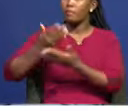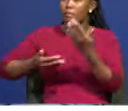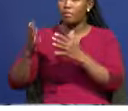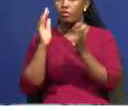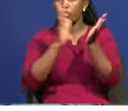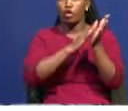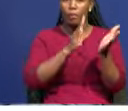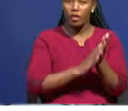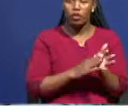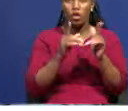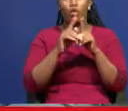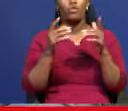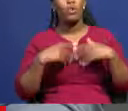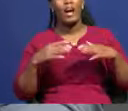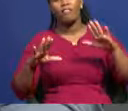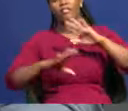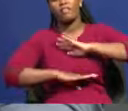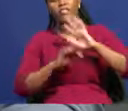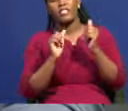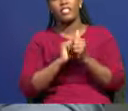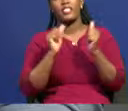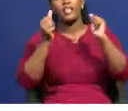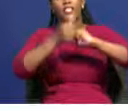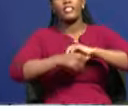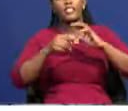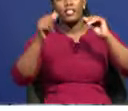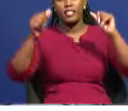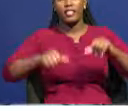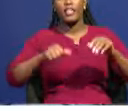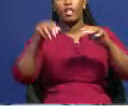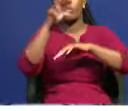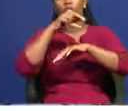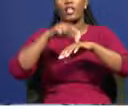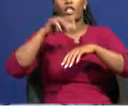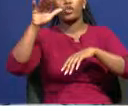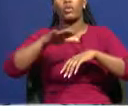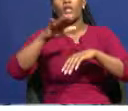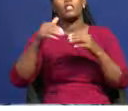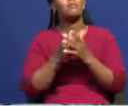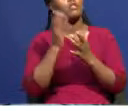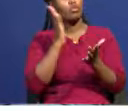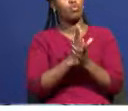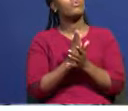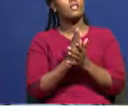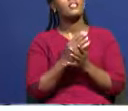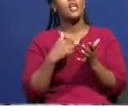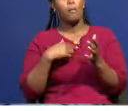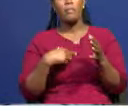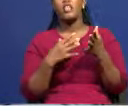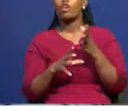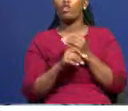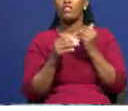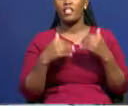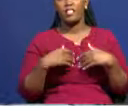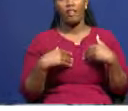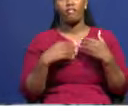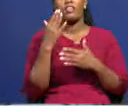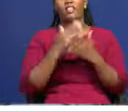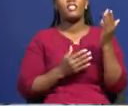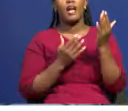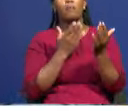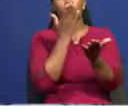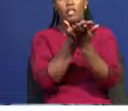bring sufficient changes that they can introduce to the National Assembly. Mm-hmm. So yes, I have faith that some of the submissions that we made,